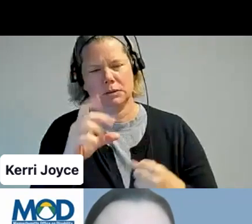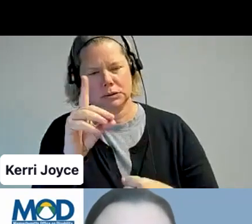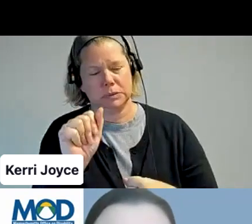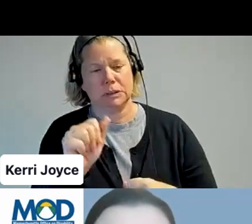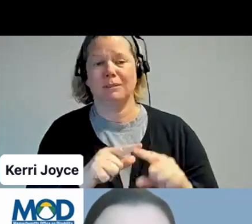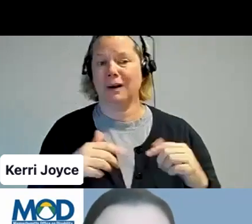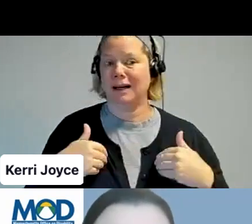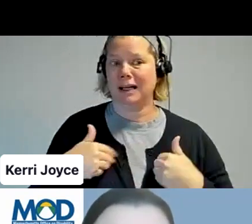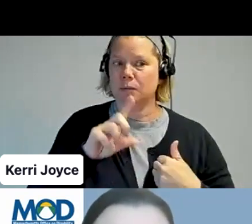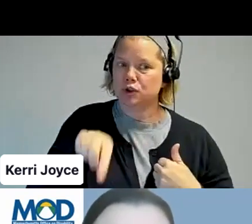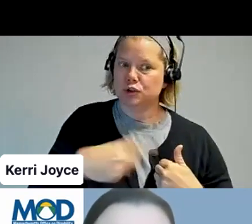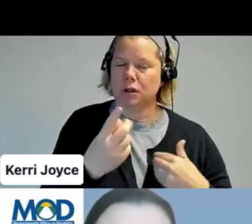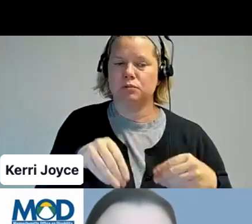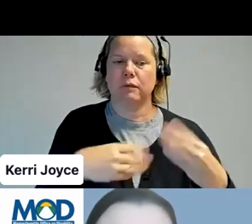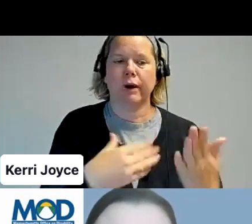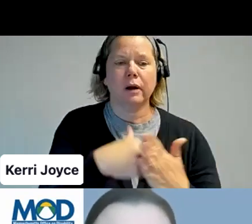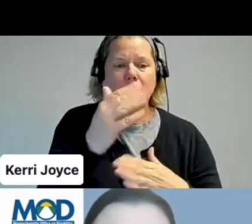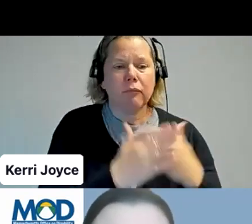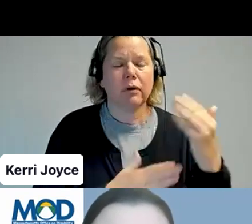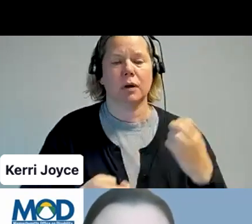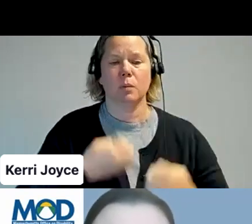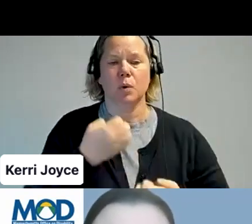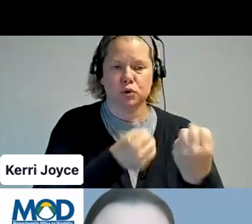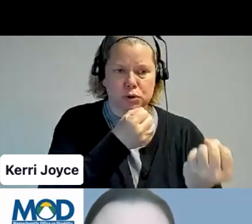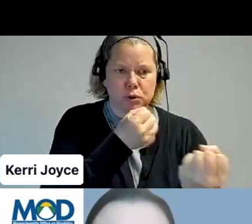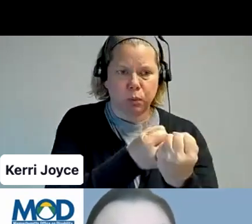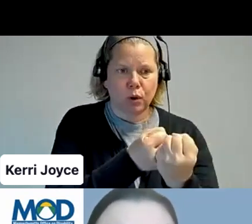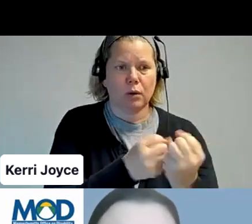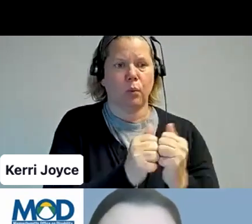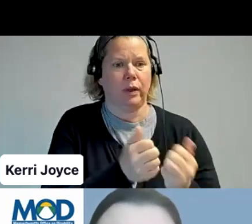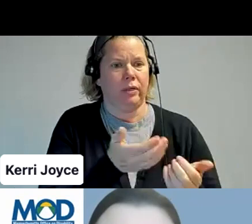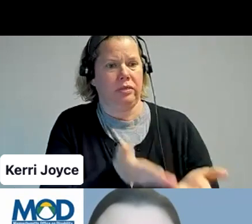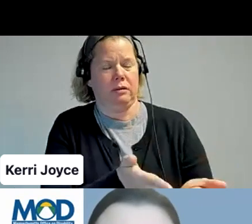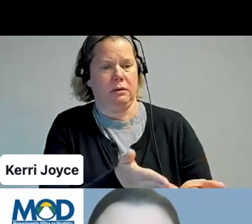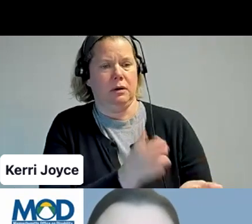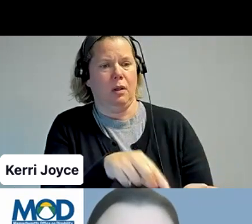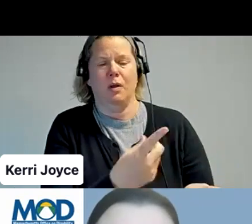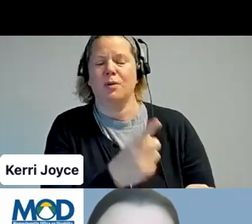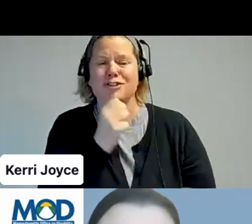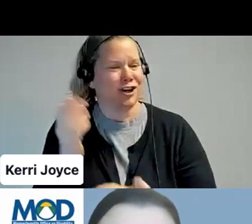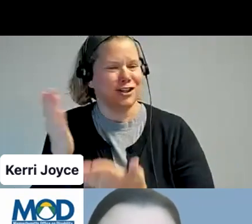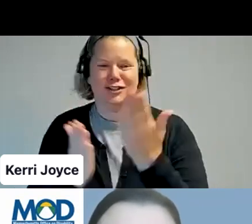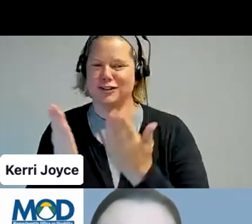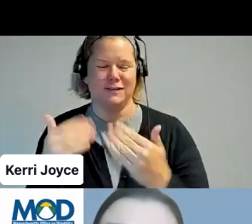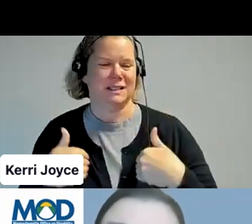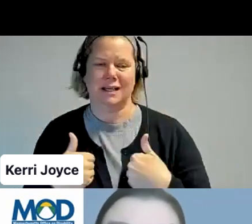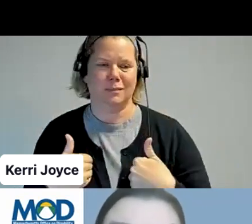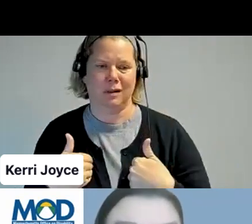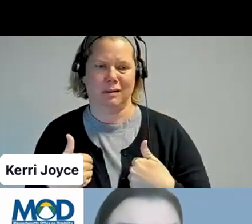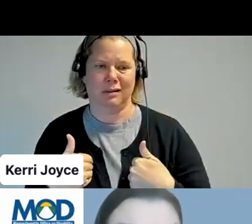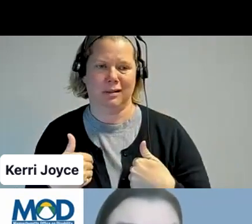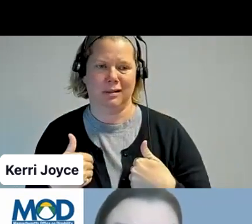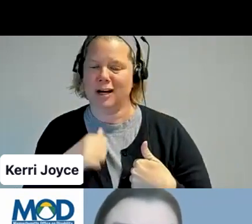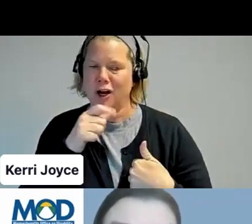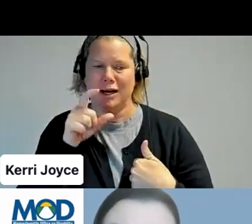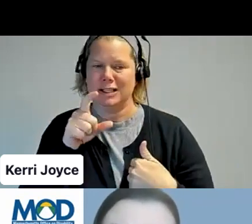animal that's just providing comfort or emotional support by its presence alone is not a service animal and doesn't have to be allowed in. And this can be a